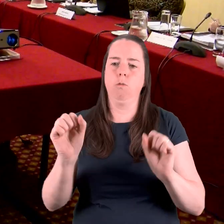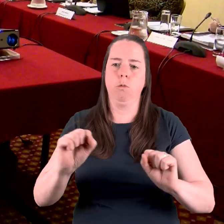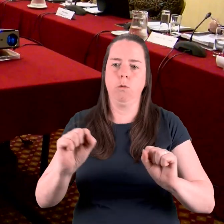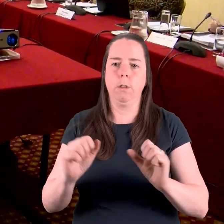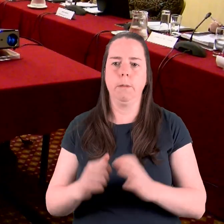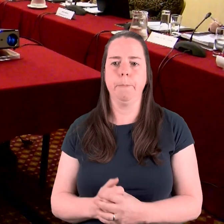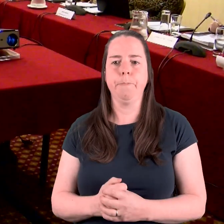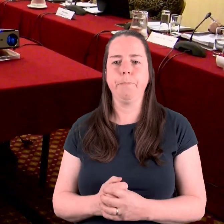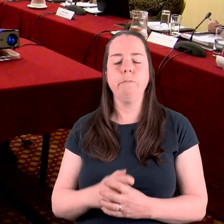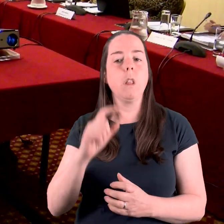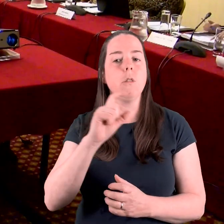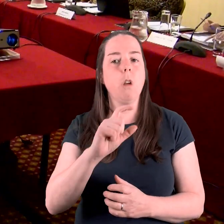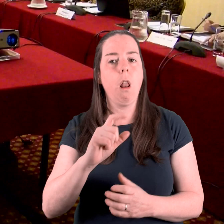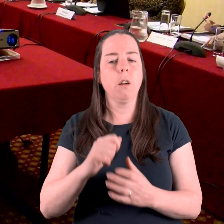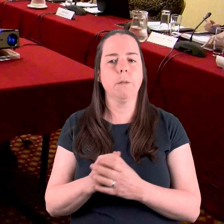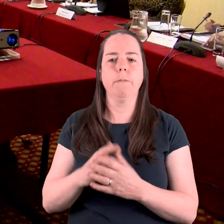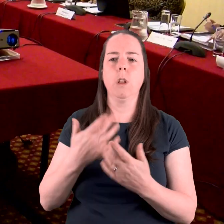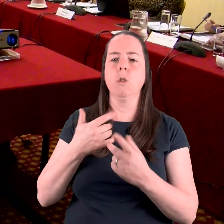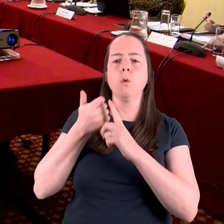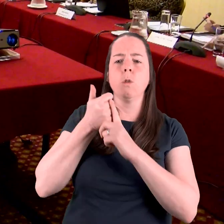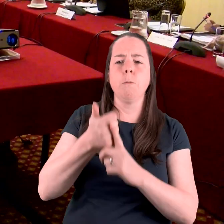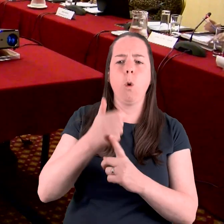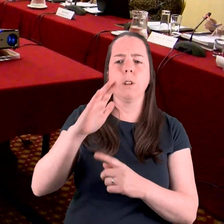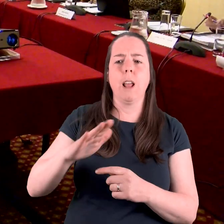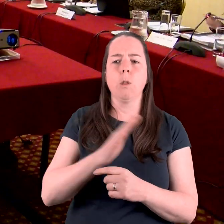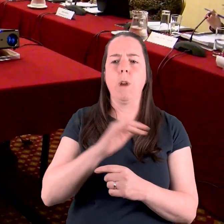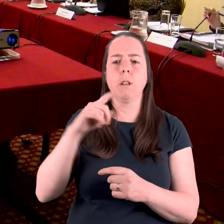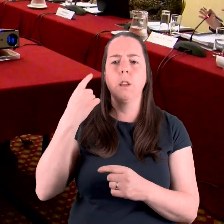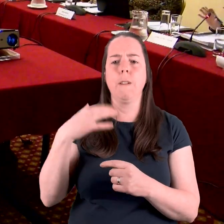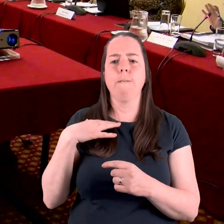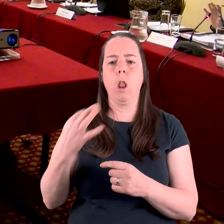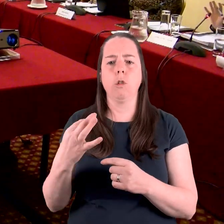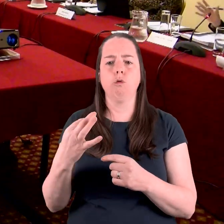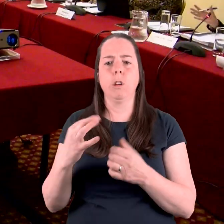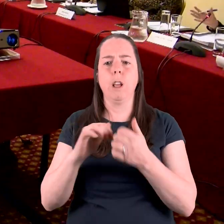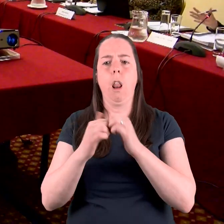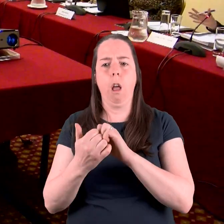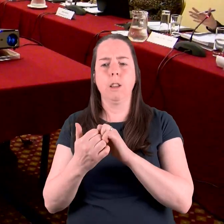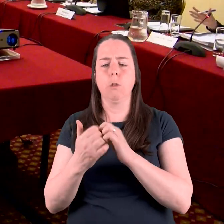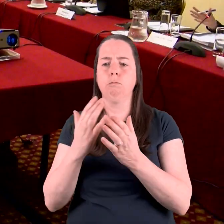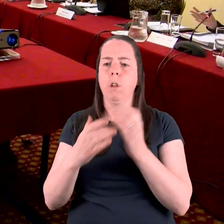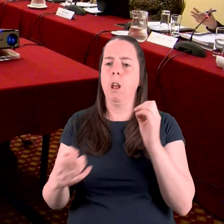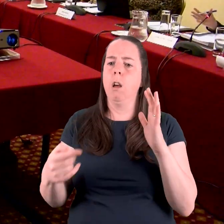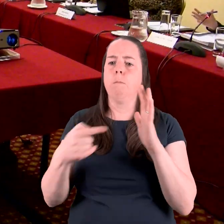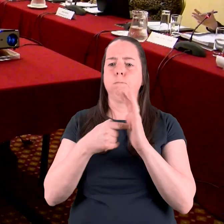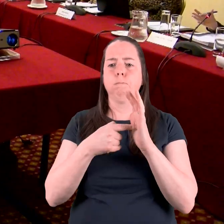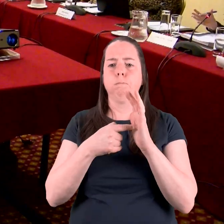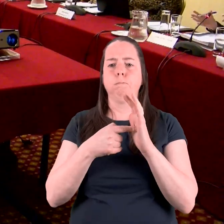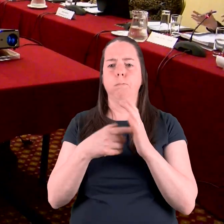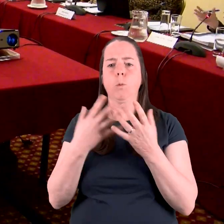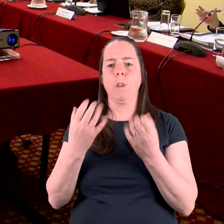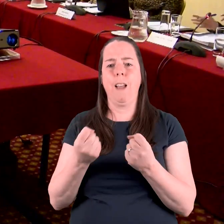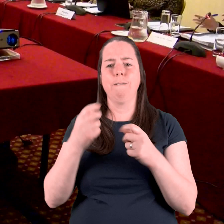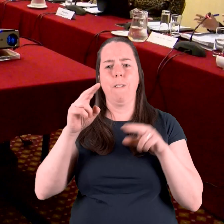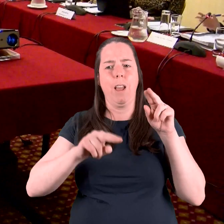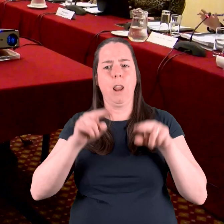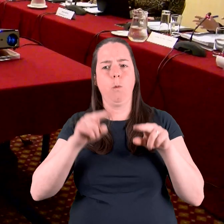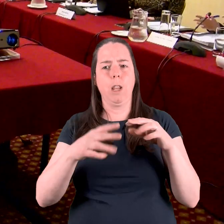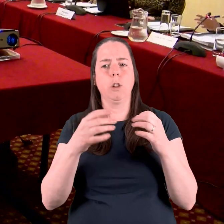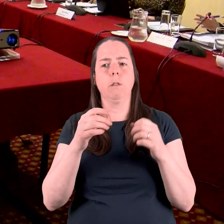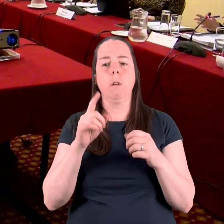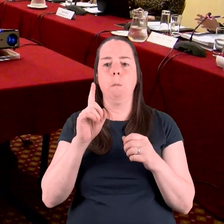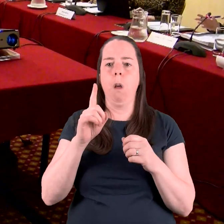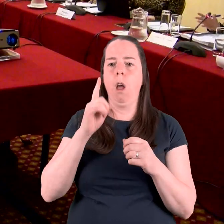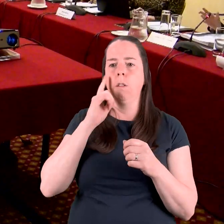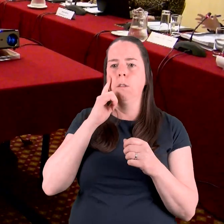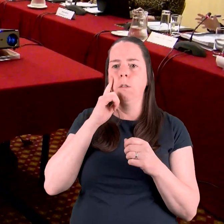down just yet. Charlotte. Yeah, so just to support our South West London Voluntary Alliance, you know, really important that we